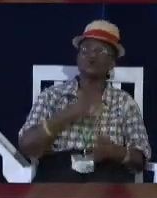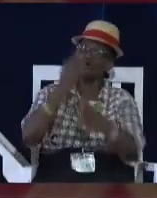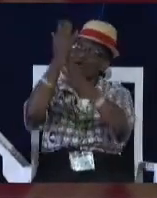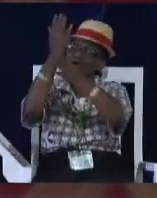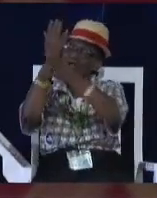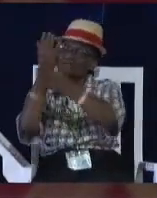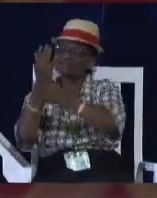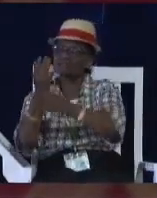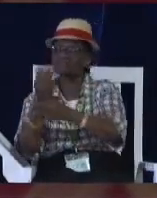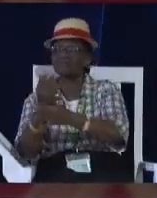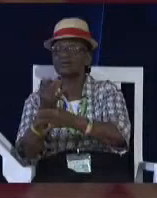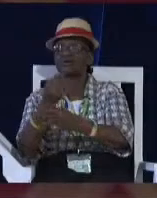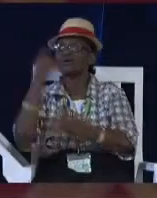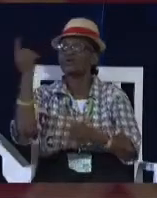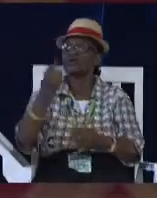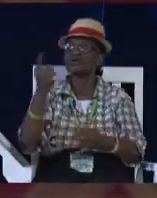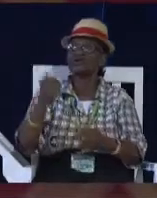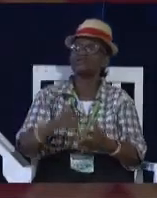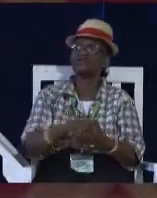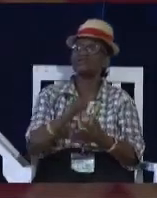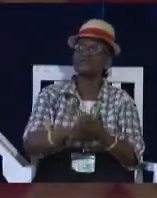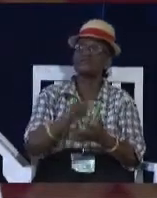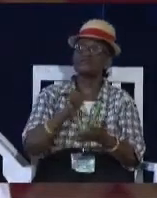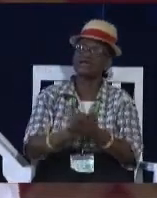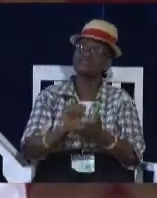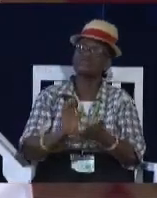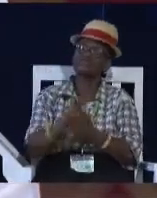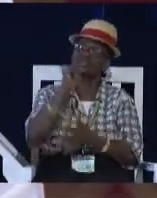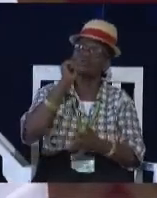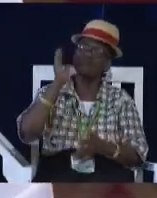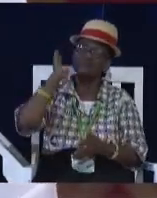Well, only those who believe will say amen to that.